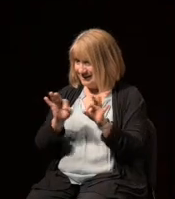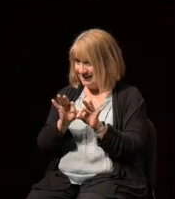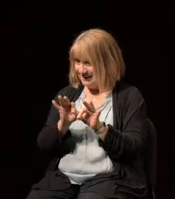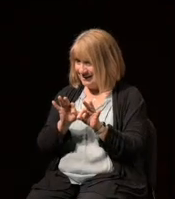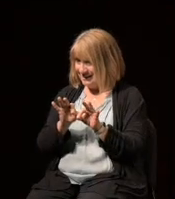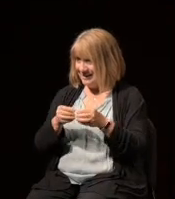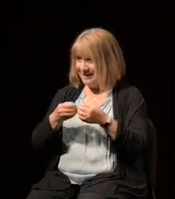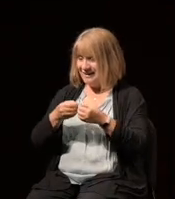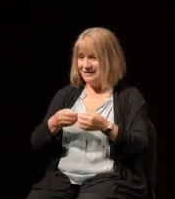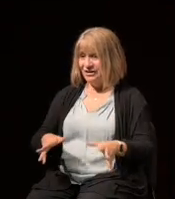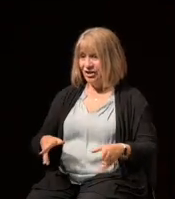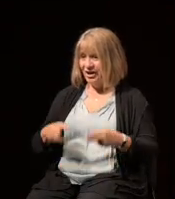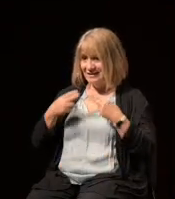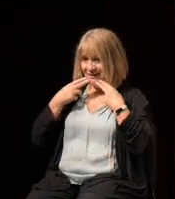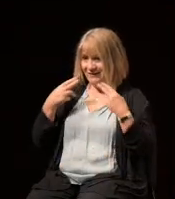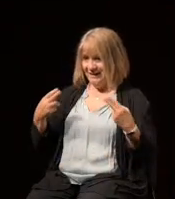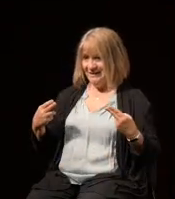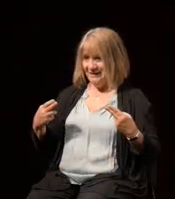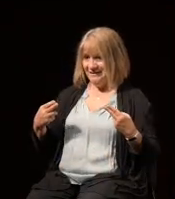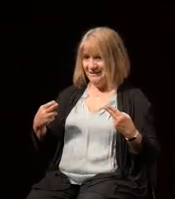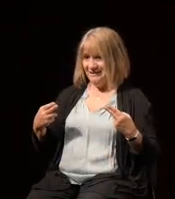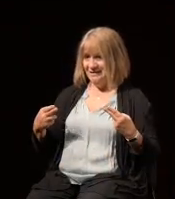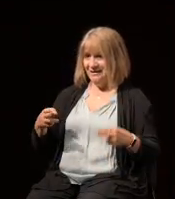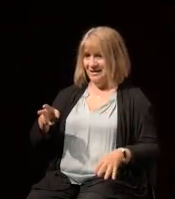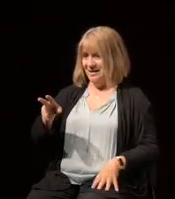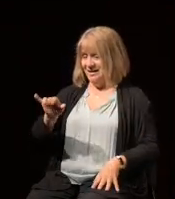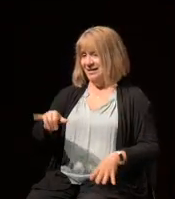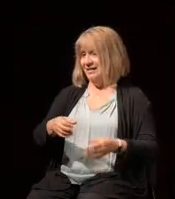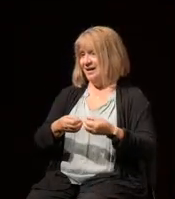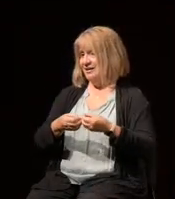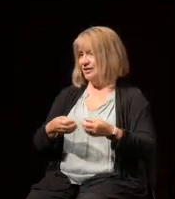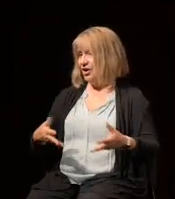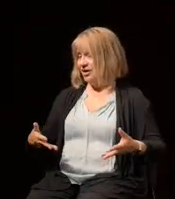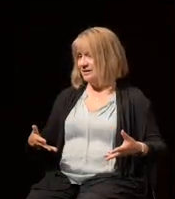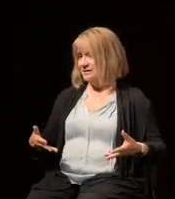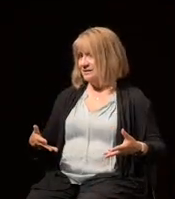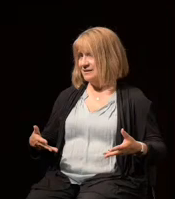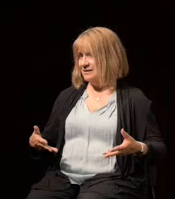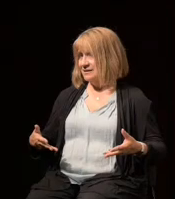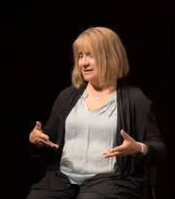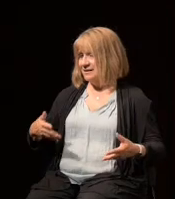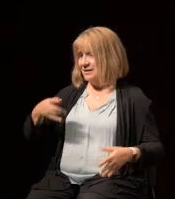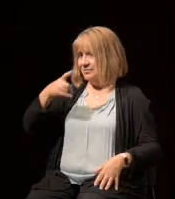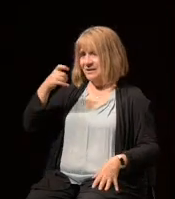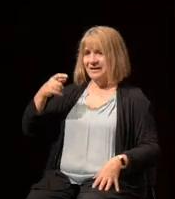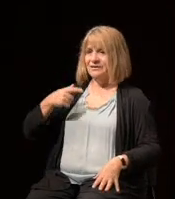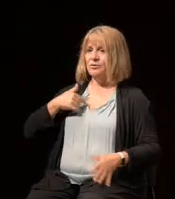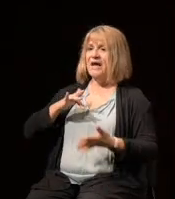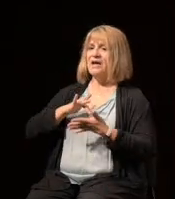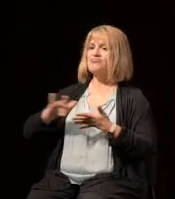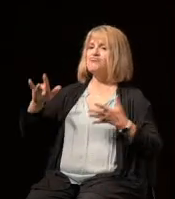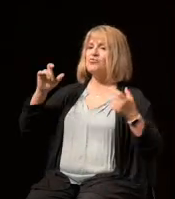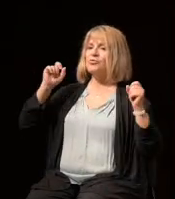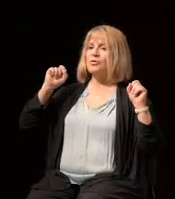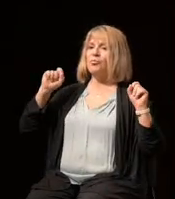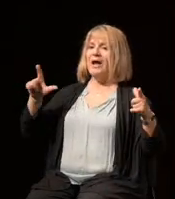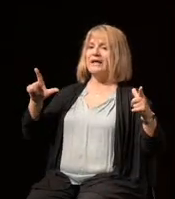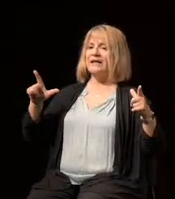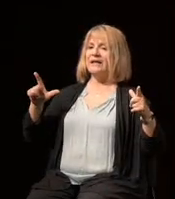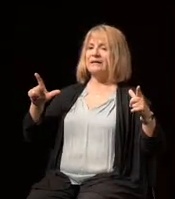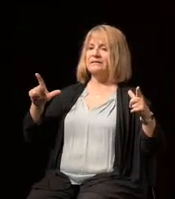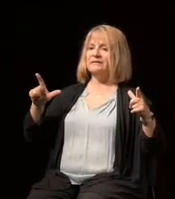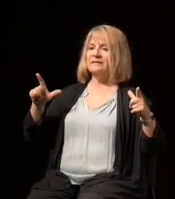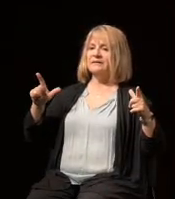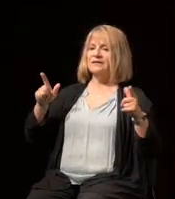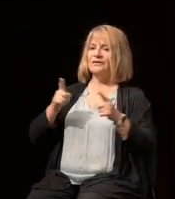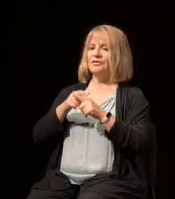of innocence. And that loss of innocence is that because we have come to a rude awakening from our delusion